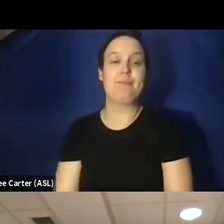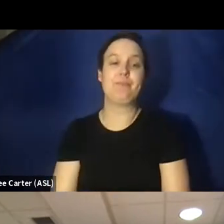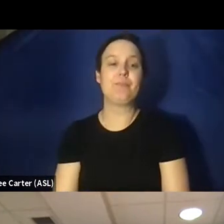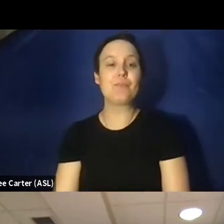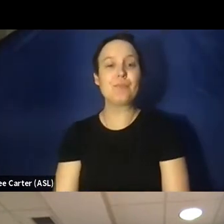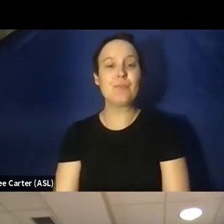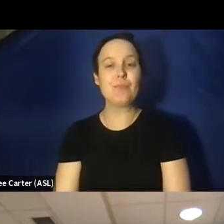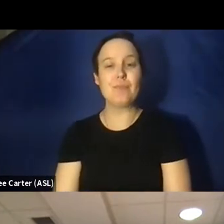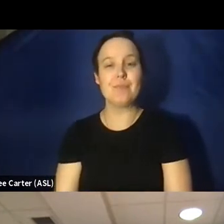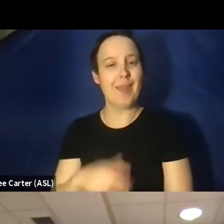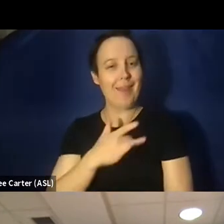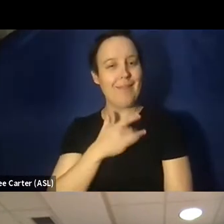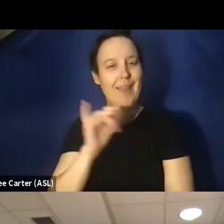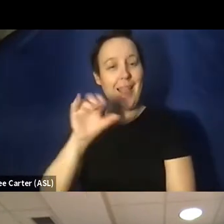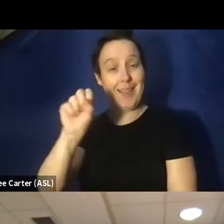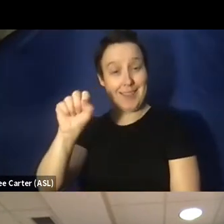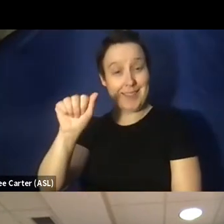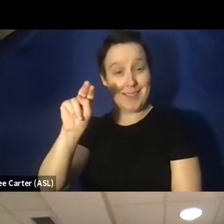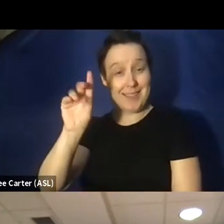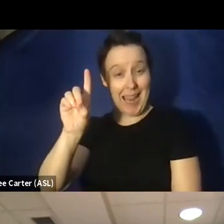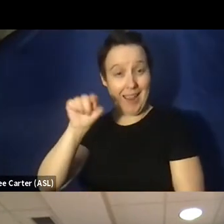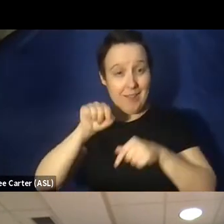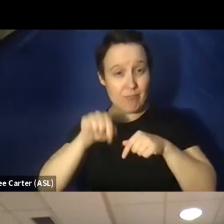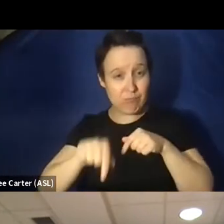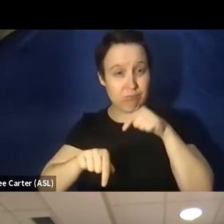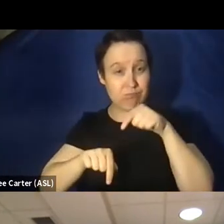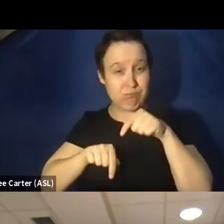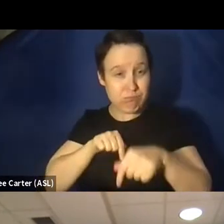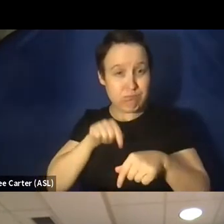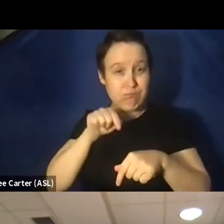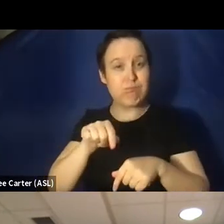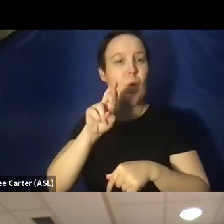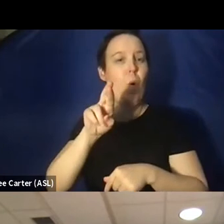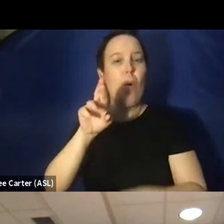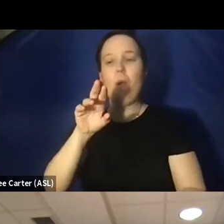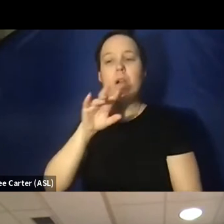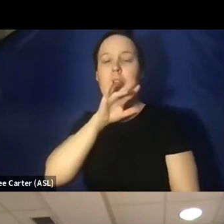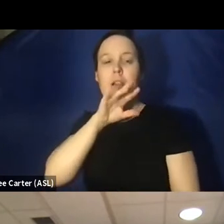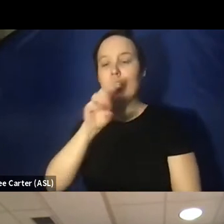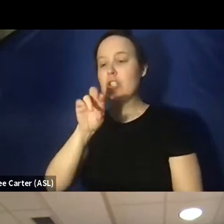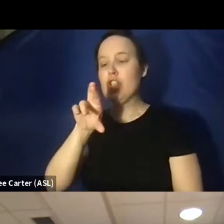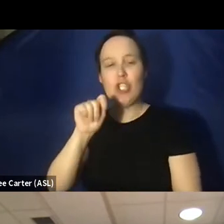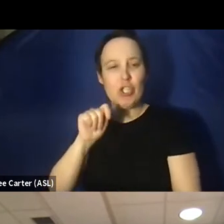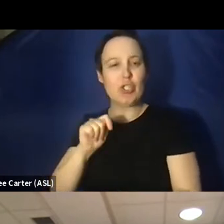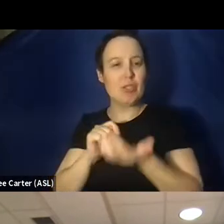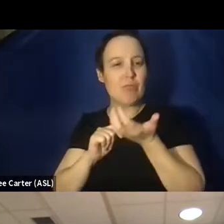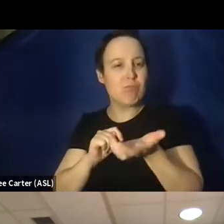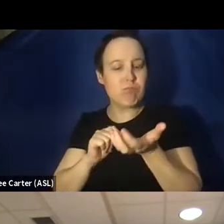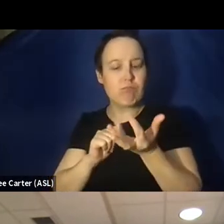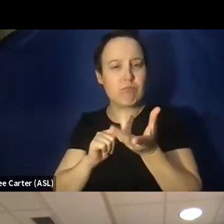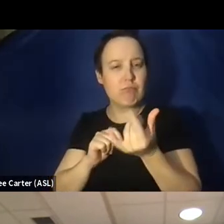Mm-hmm. Was it like walking through sand, or was it like holding dirt in your hands or feeling dust on your